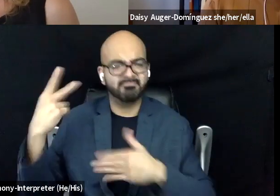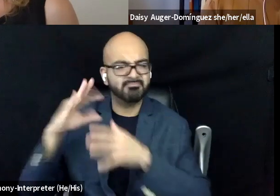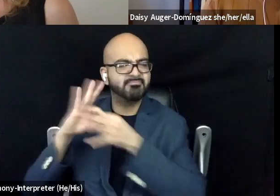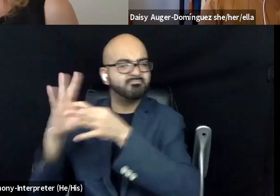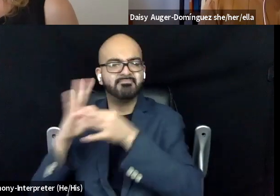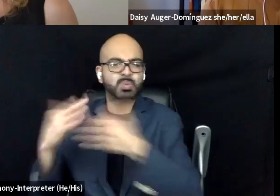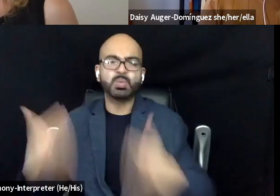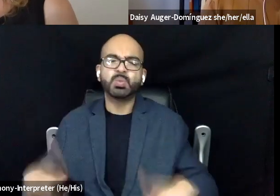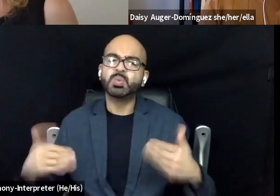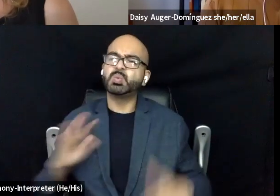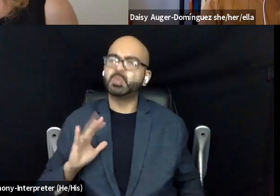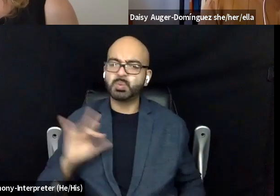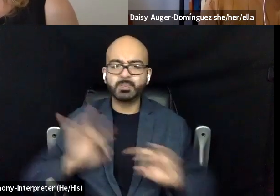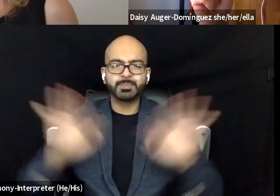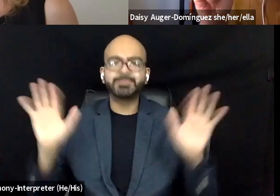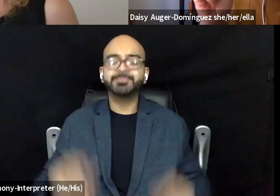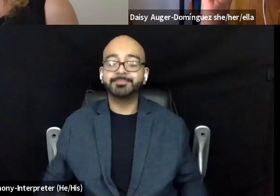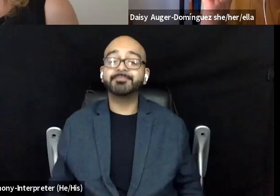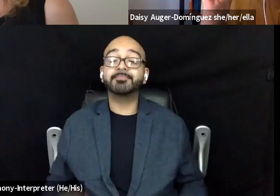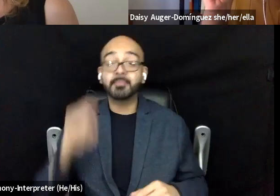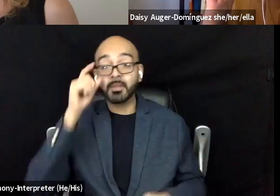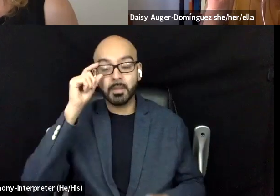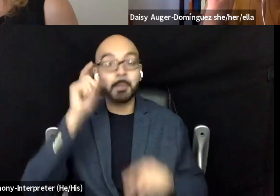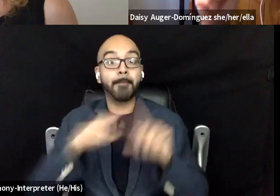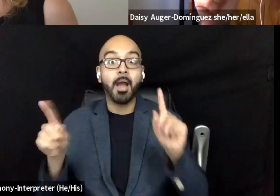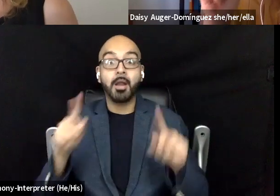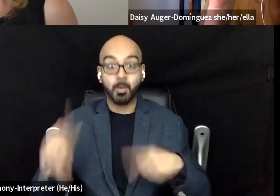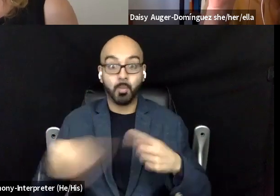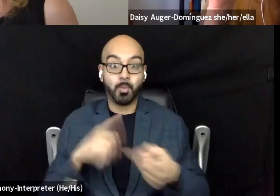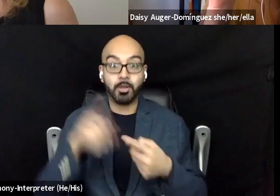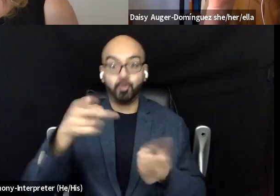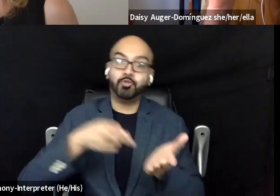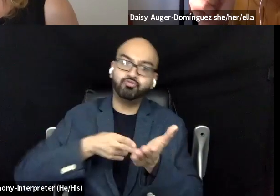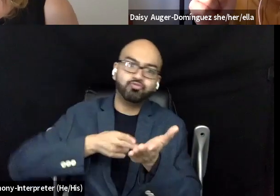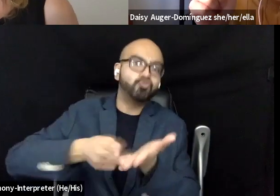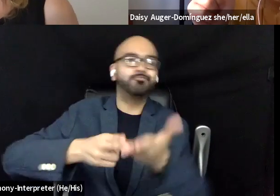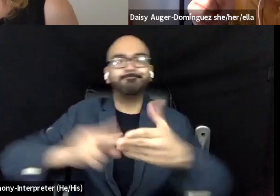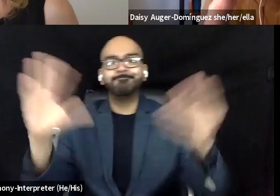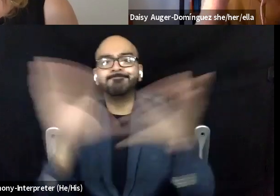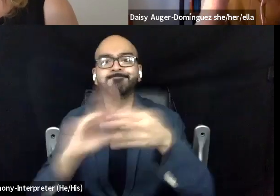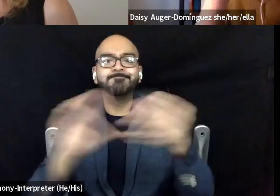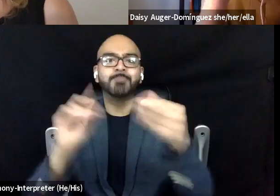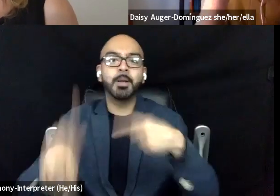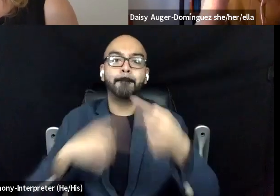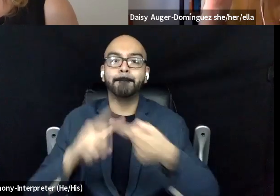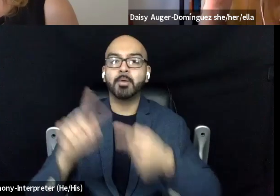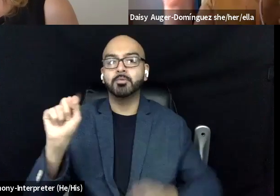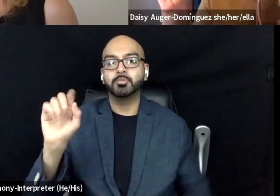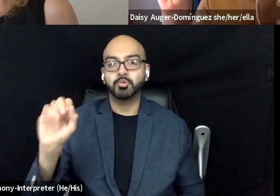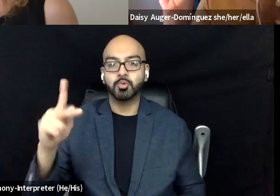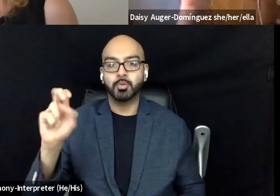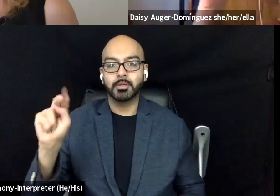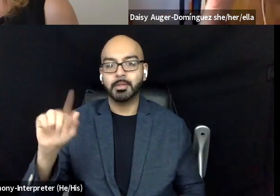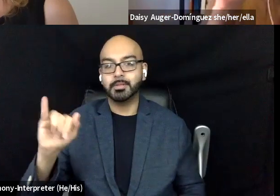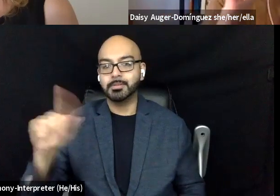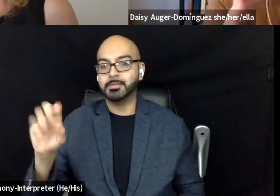But it's calling out the truths about tokenism is, and it's knowing when the right time to do it is. And sometimes it's in